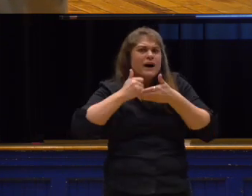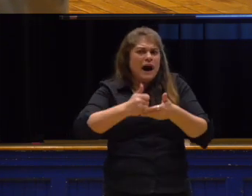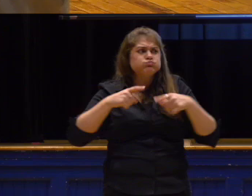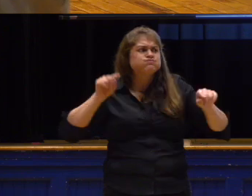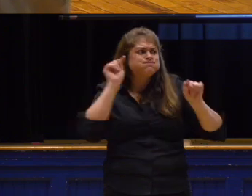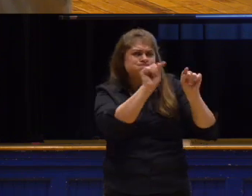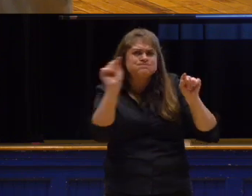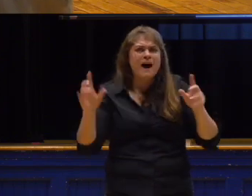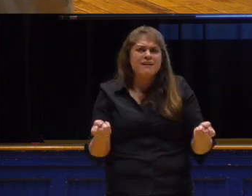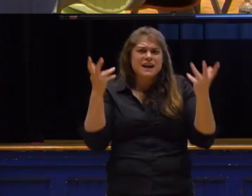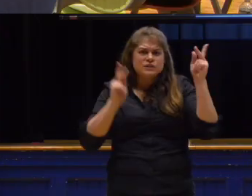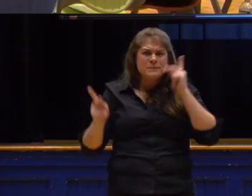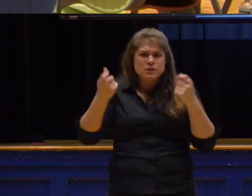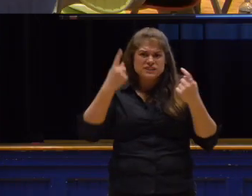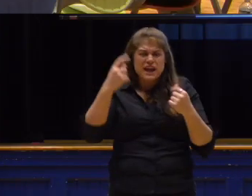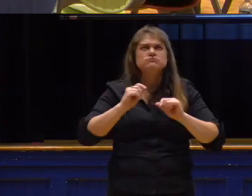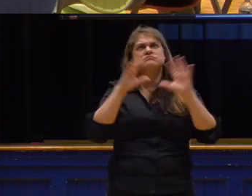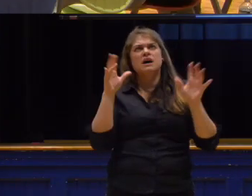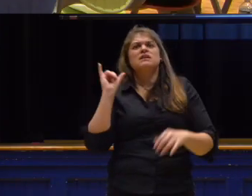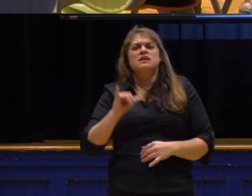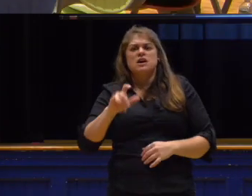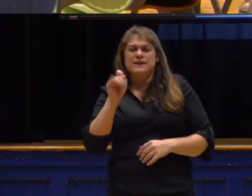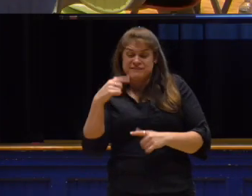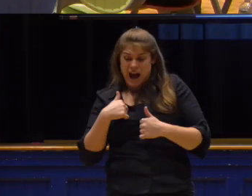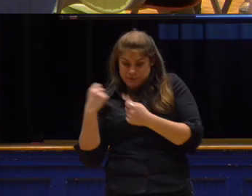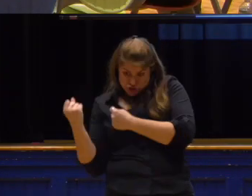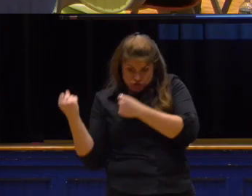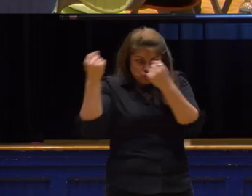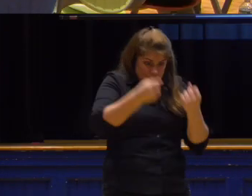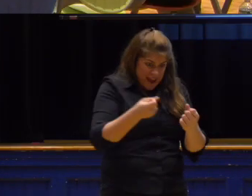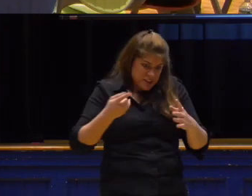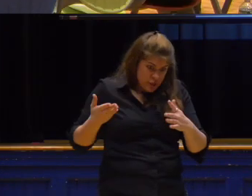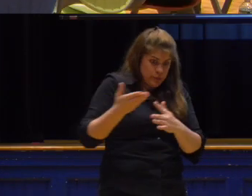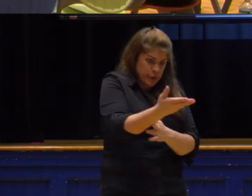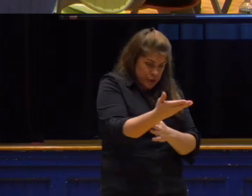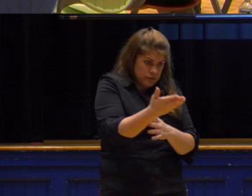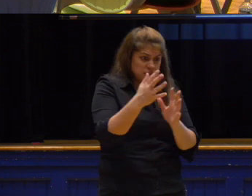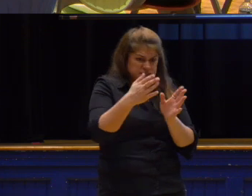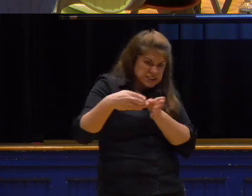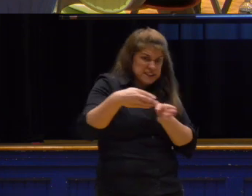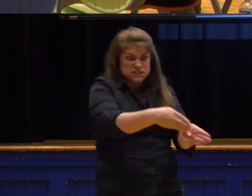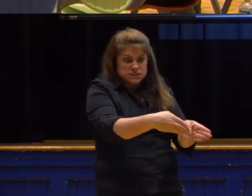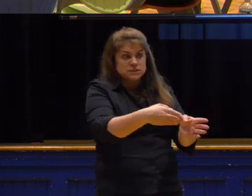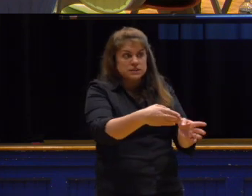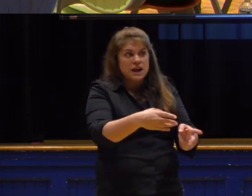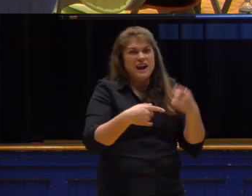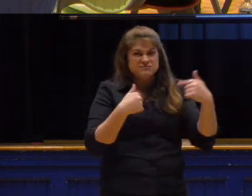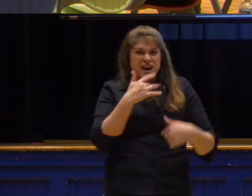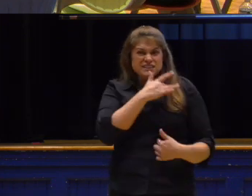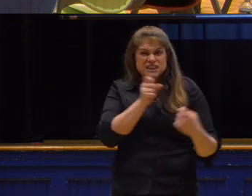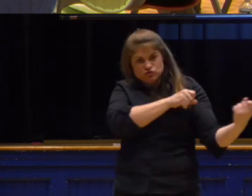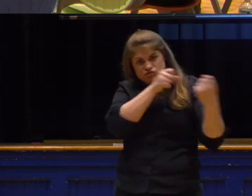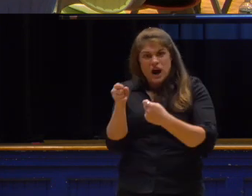might help a lot of folks out too in terms of to understand what is it going to look like if I'm traveling through. Especially, I do come